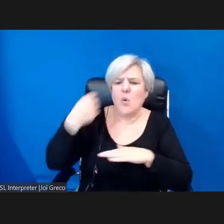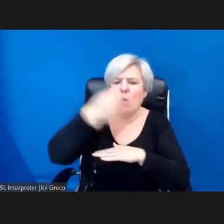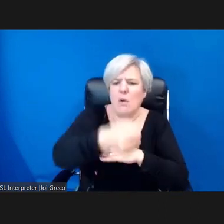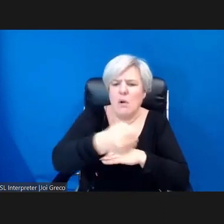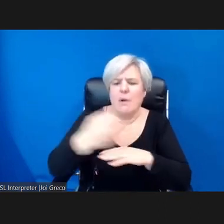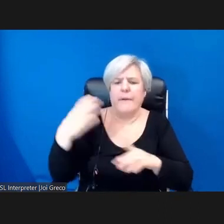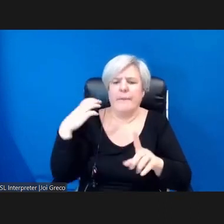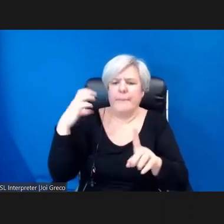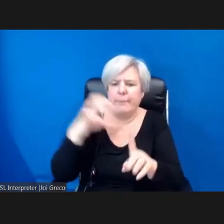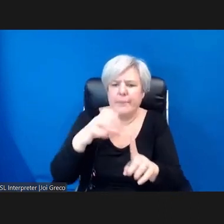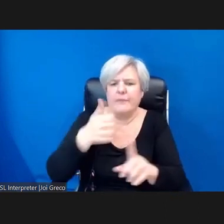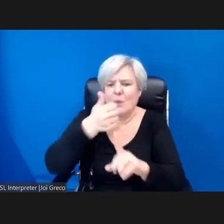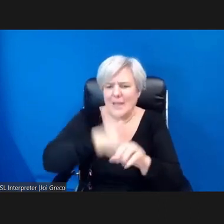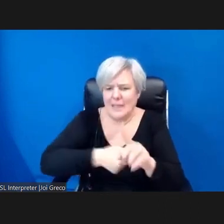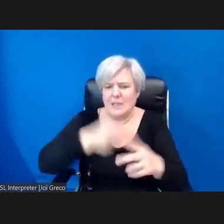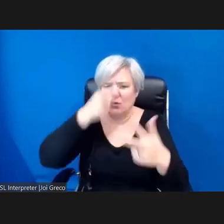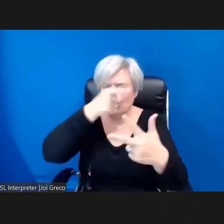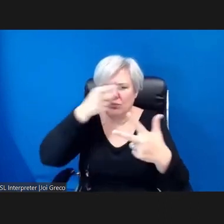each objective.